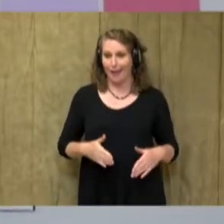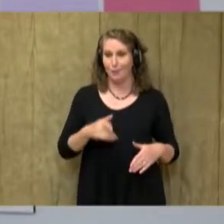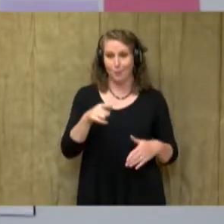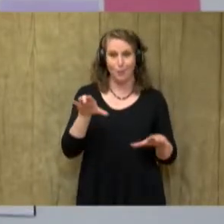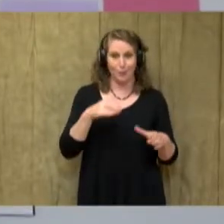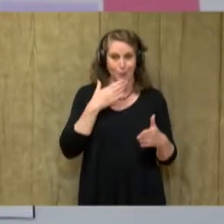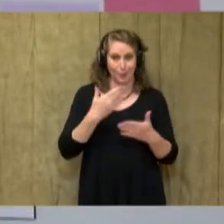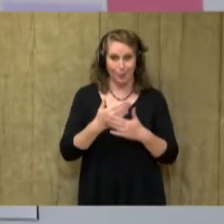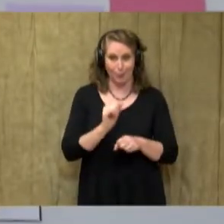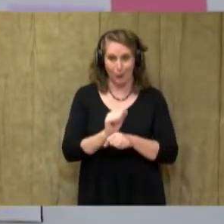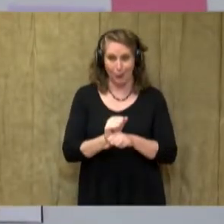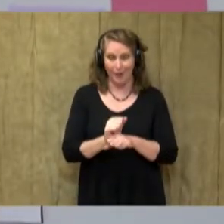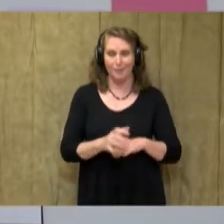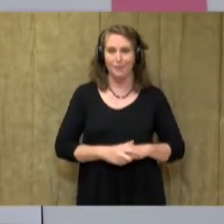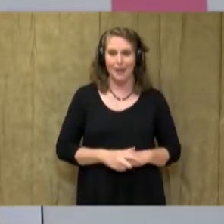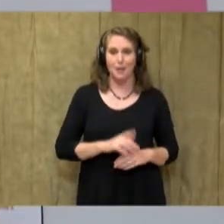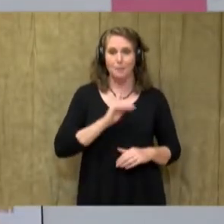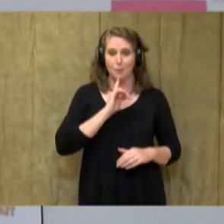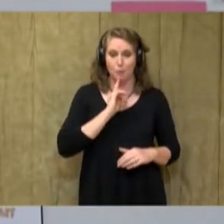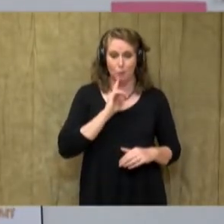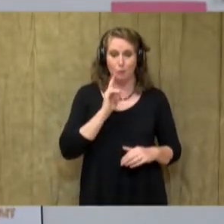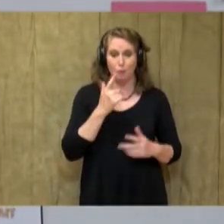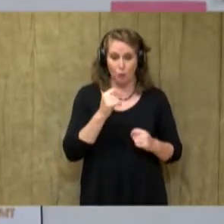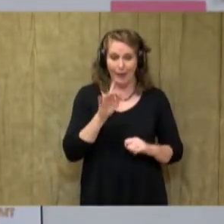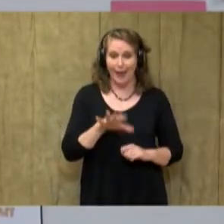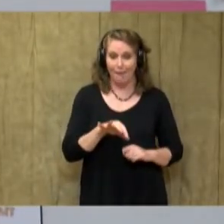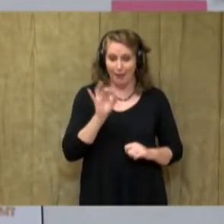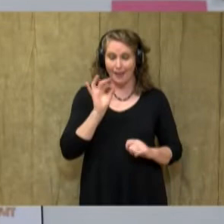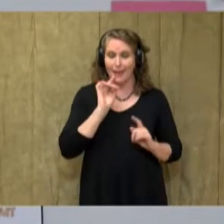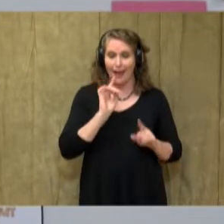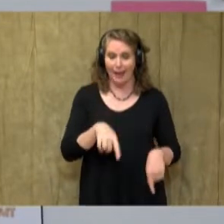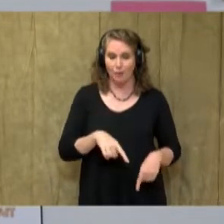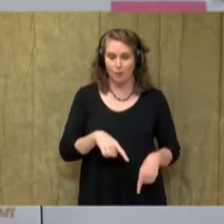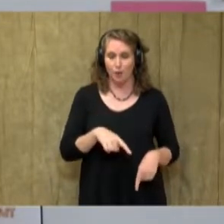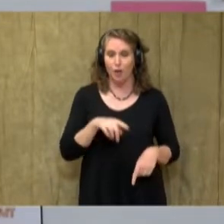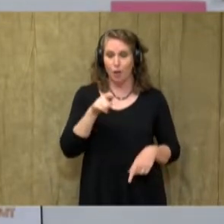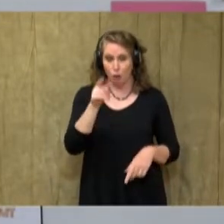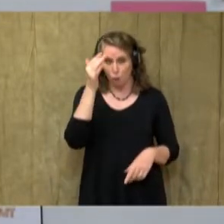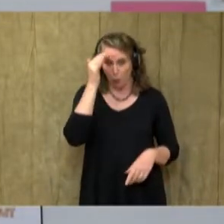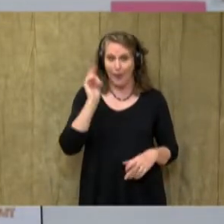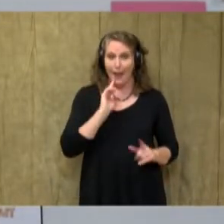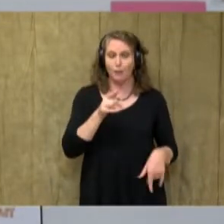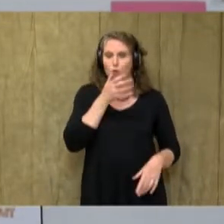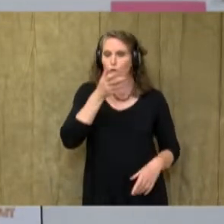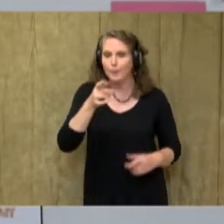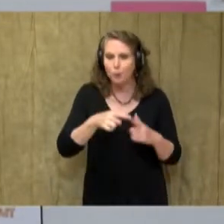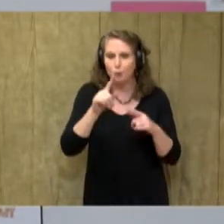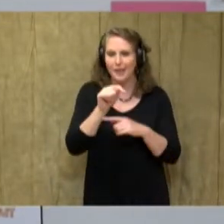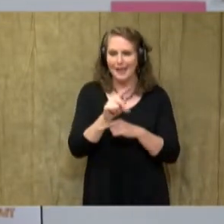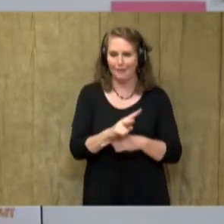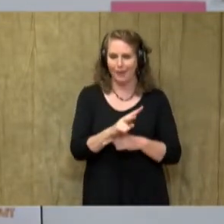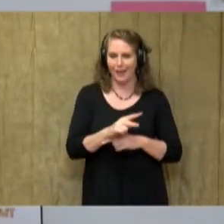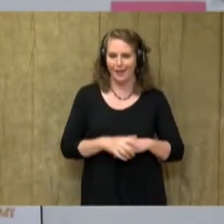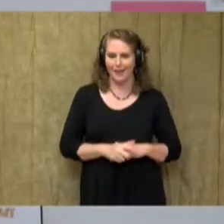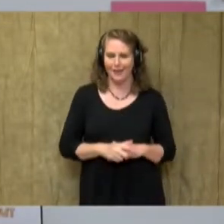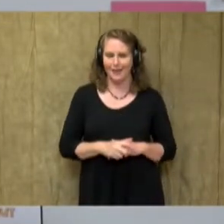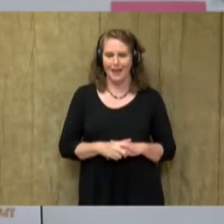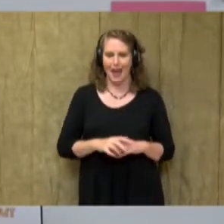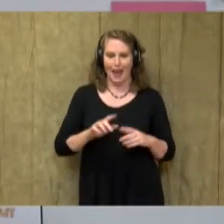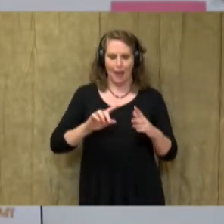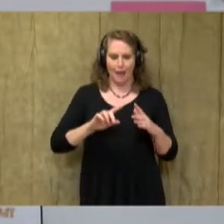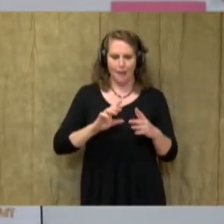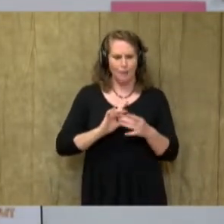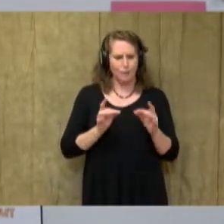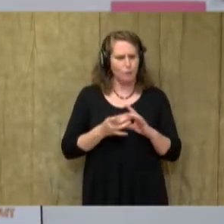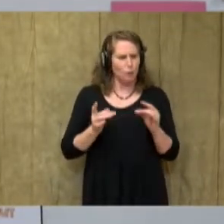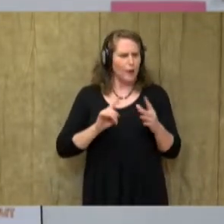questions. Make sure you're answering them at home. You're screaming at your TV what the answer is. What happens at the beginning